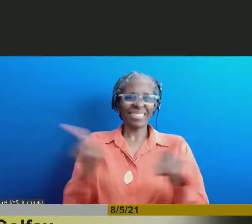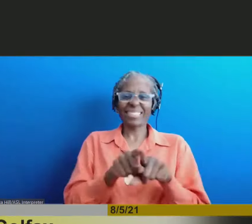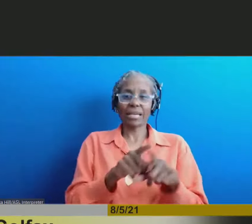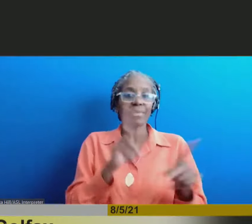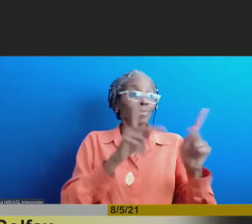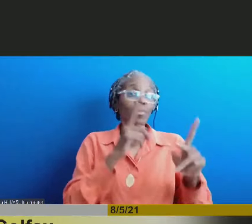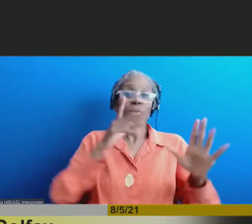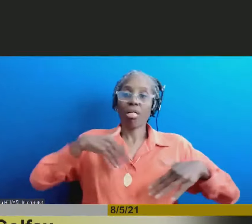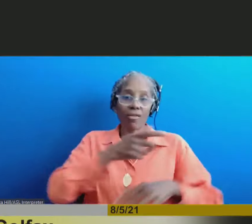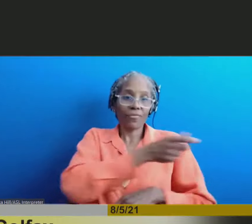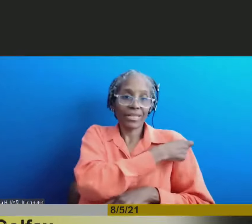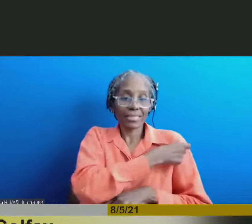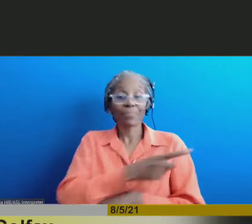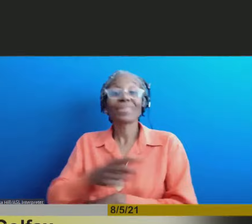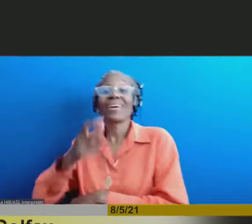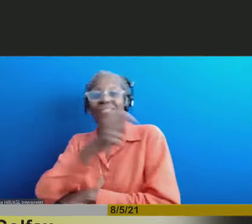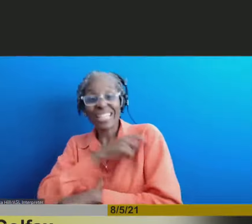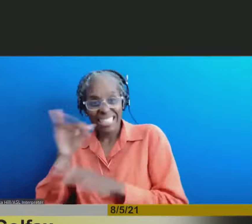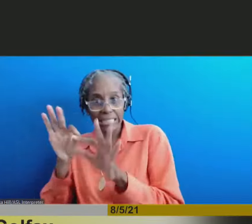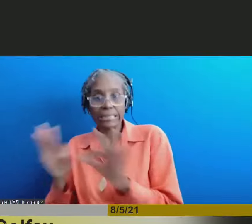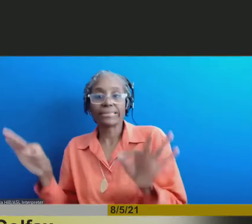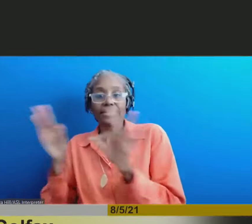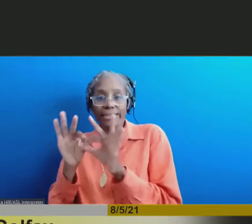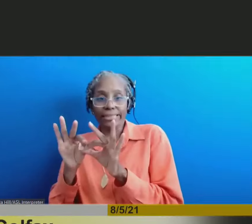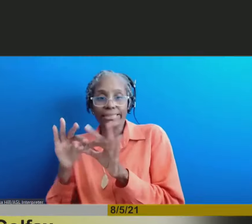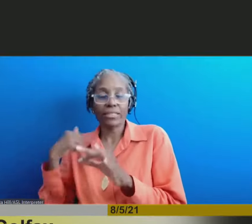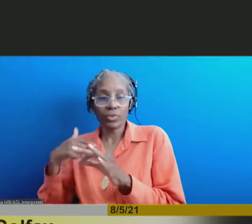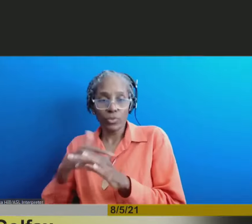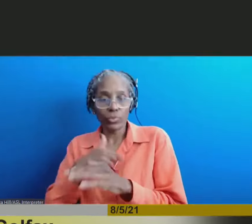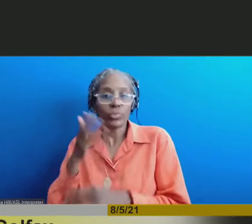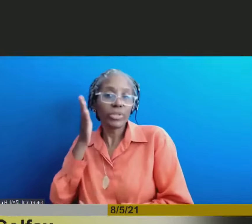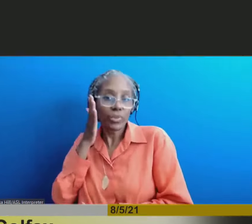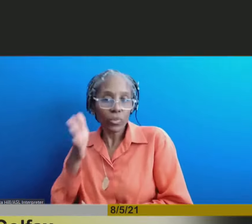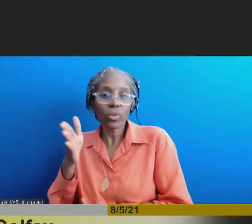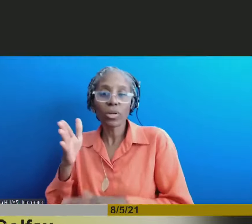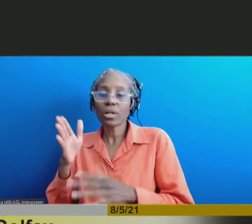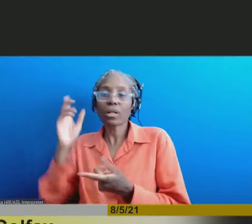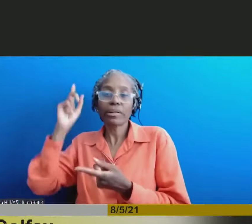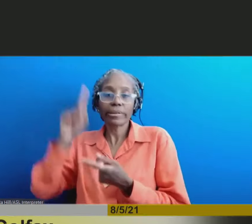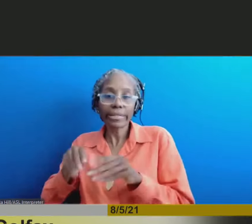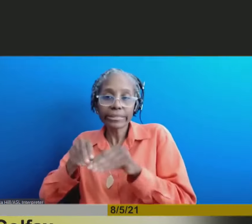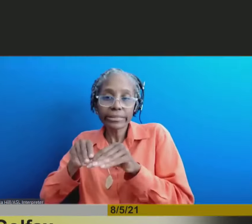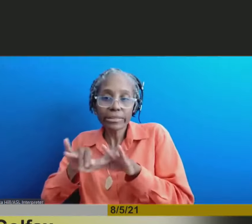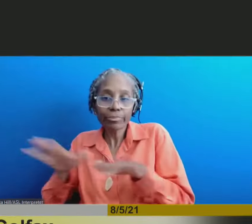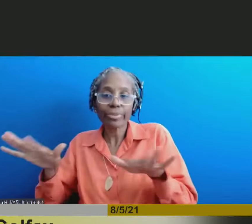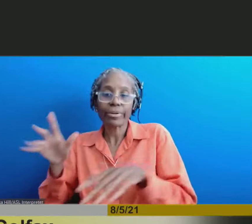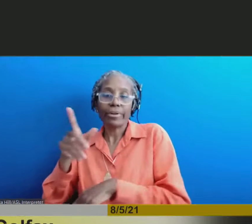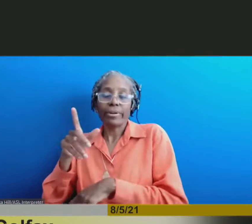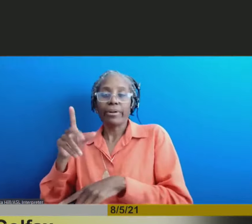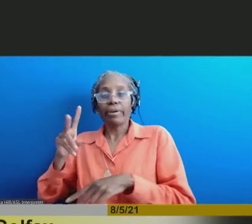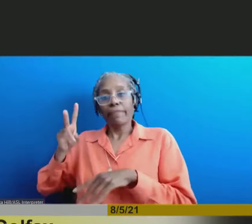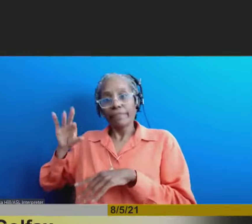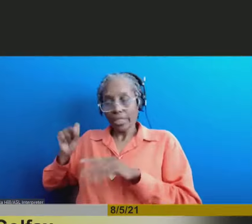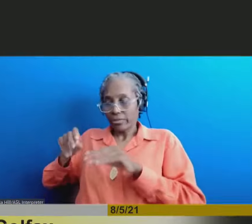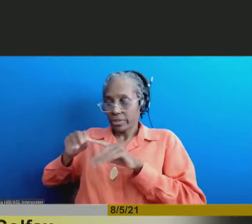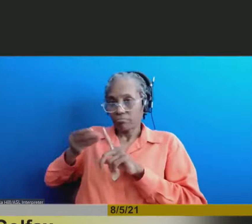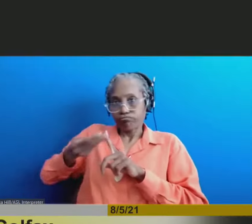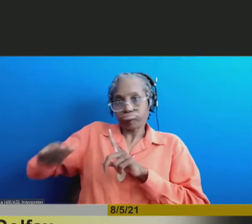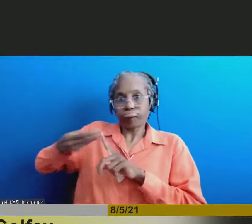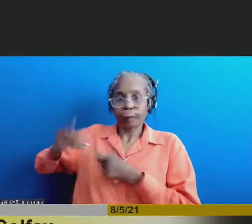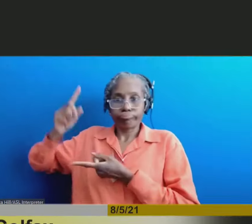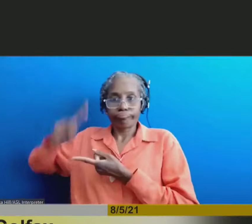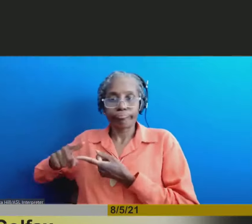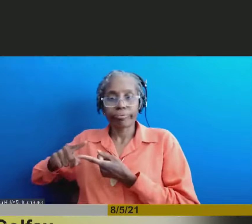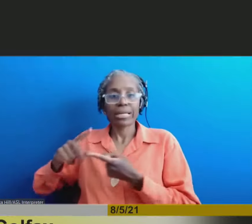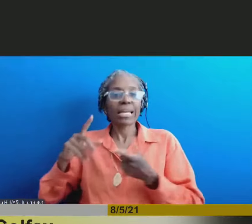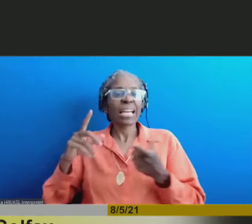vaccine is key to keeping us from spreading the virus and from keeping us out of